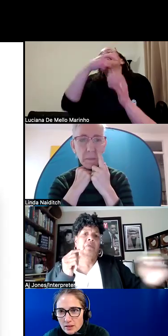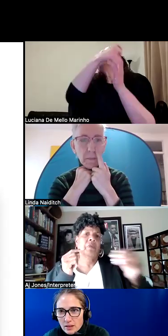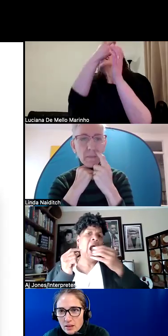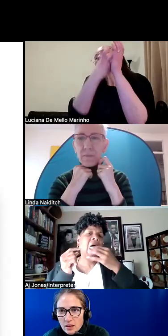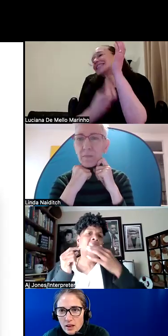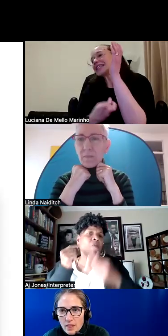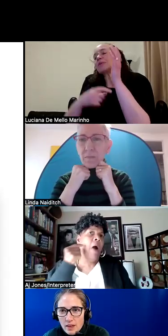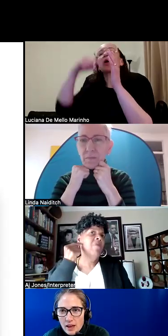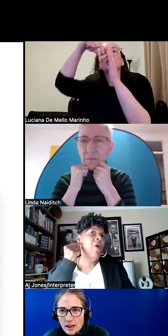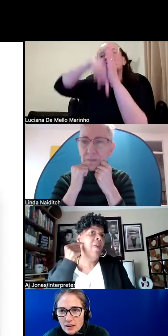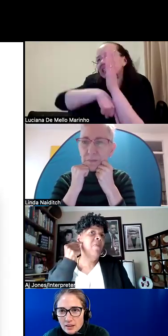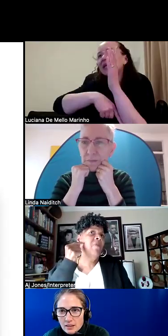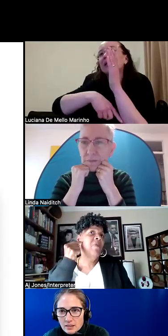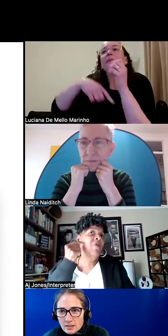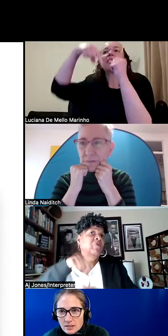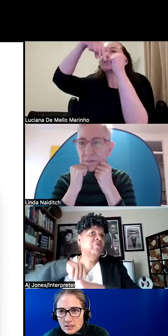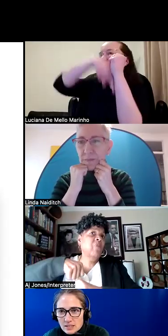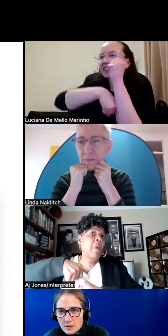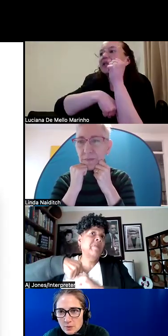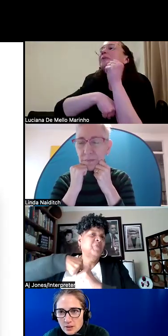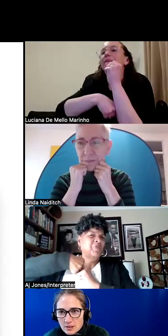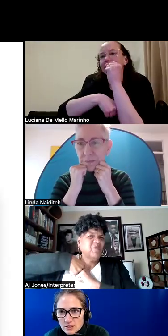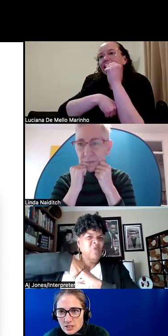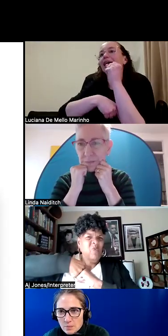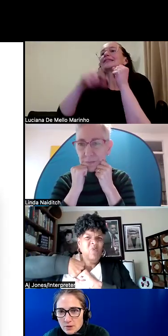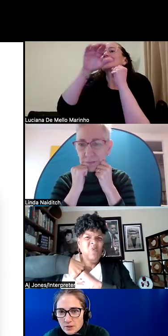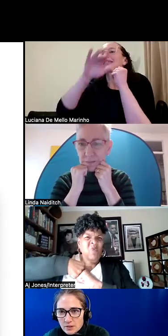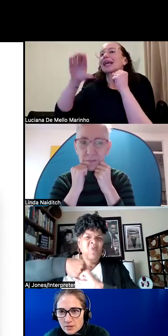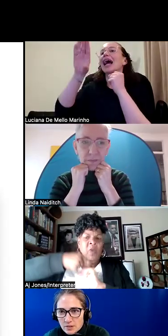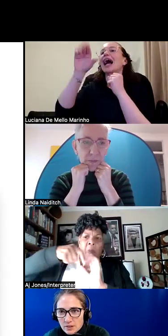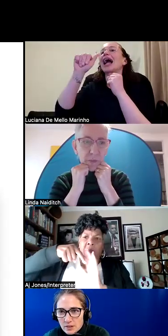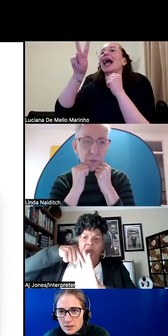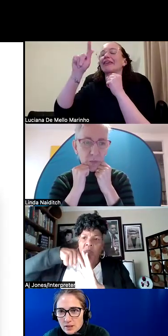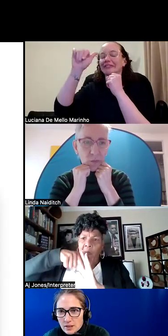that. And then deep or deep